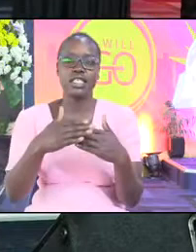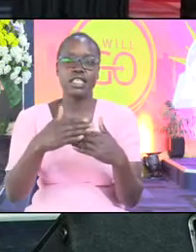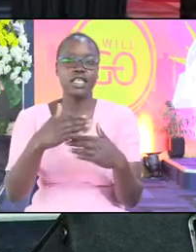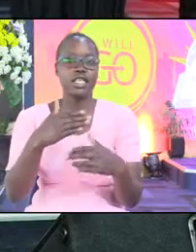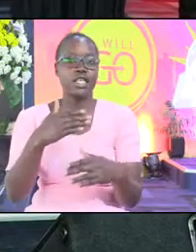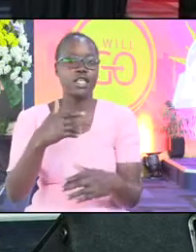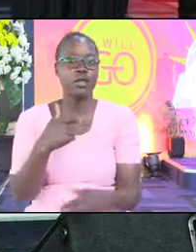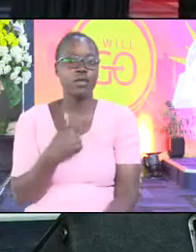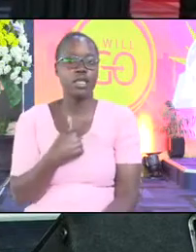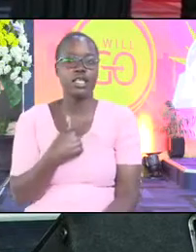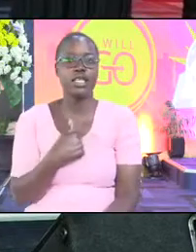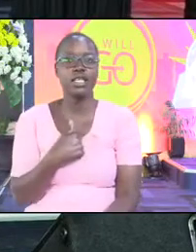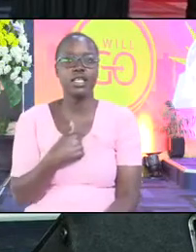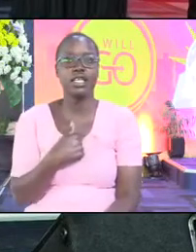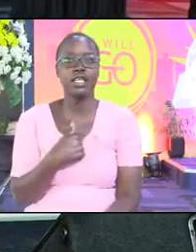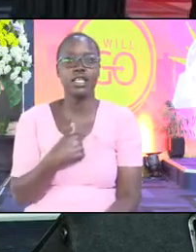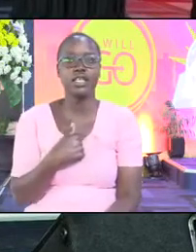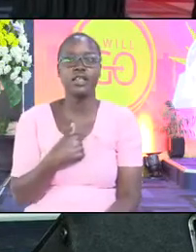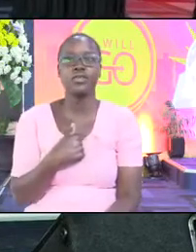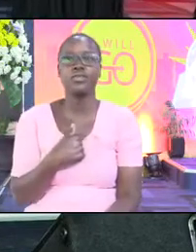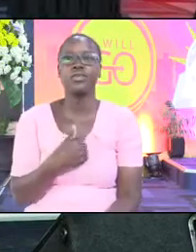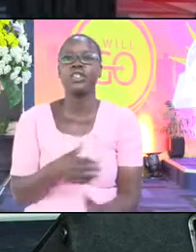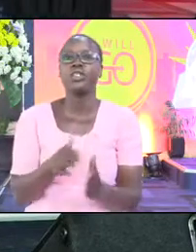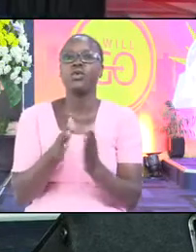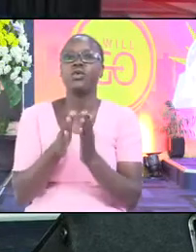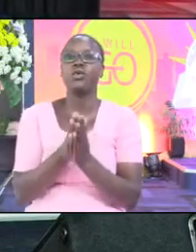is in me